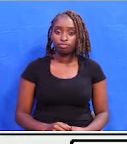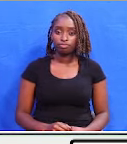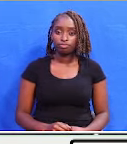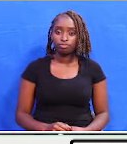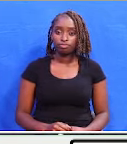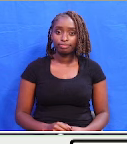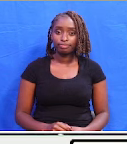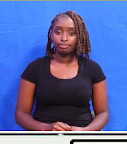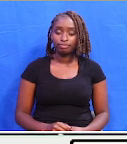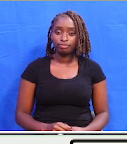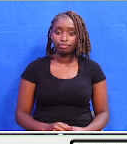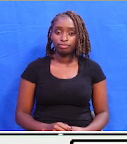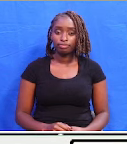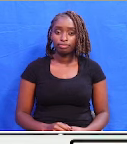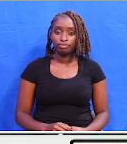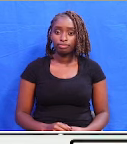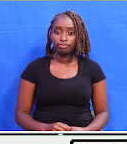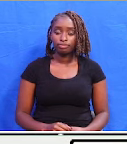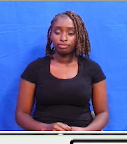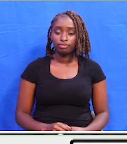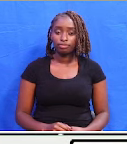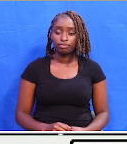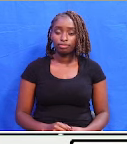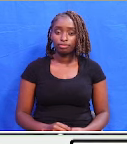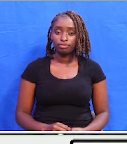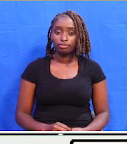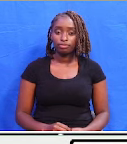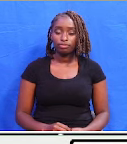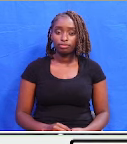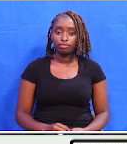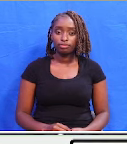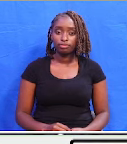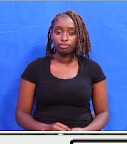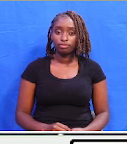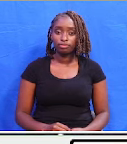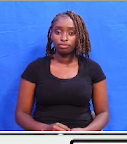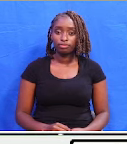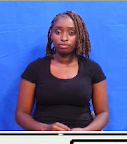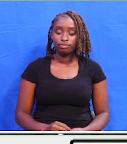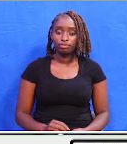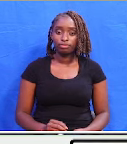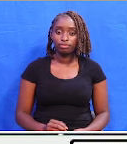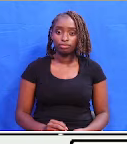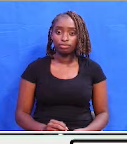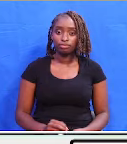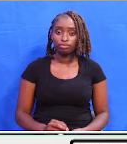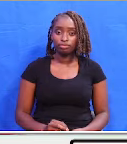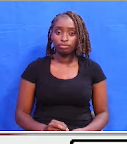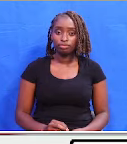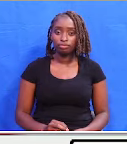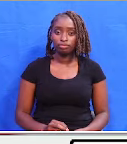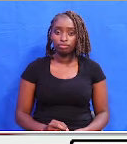she serves at the request of the president. The American people have spoken, and a new president will be inaugurated in